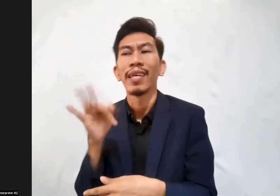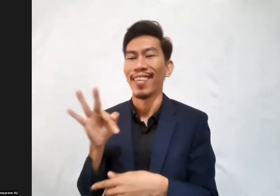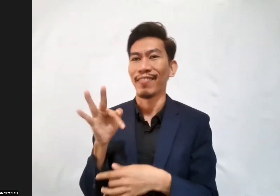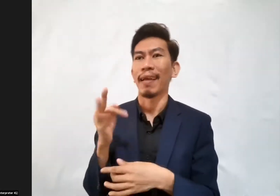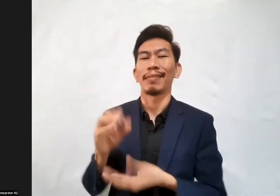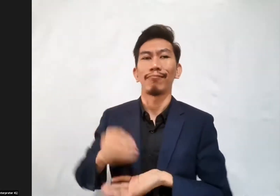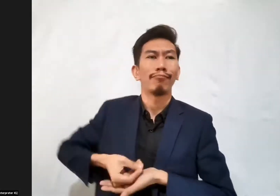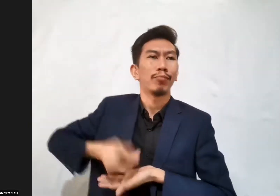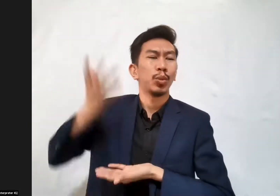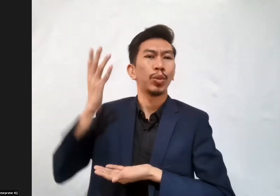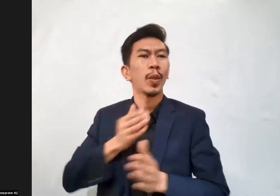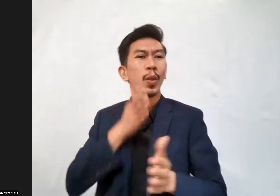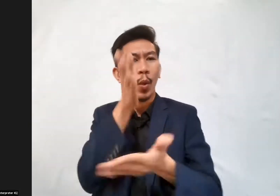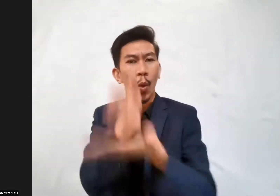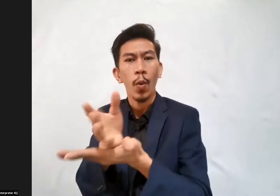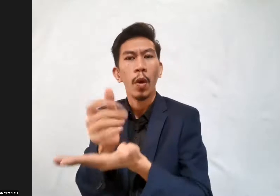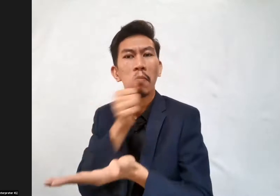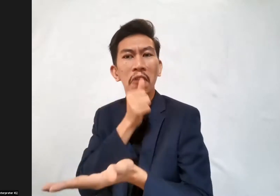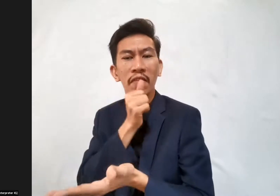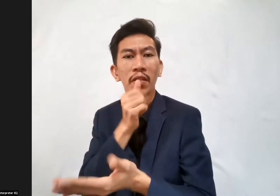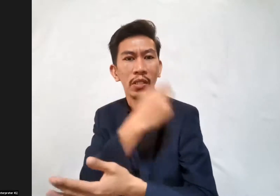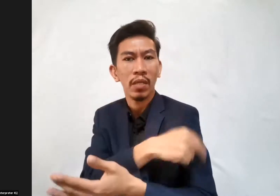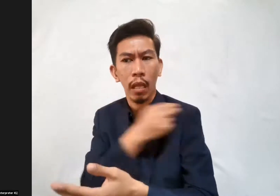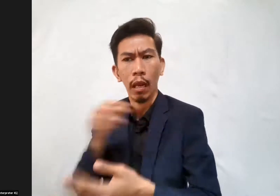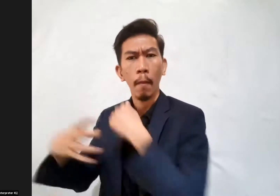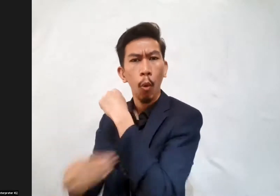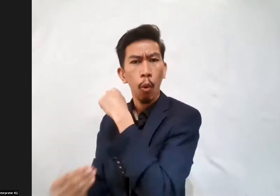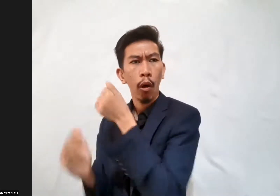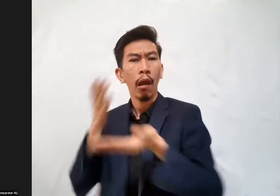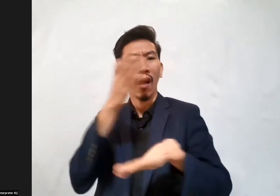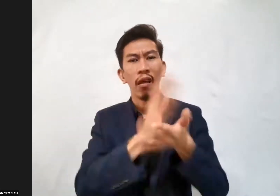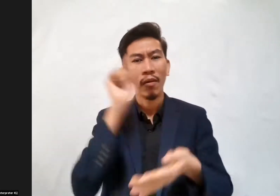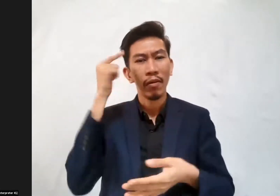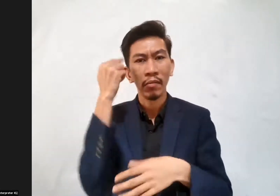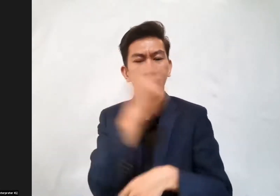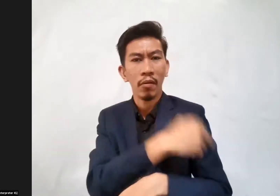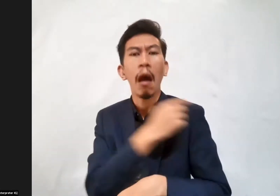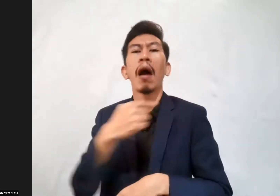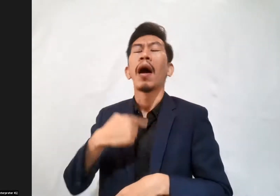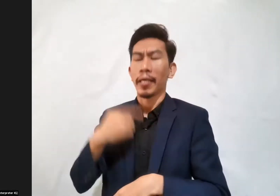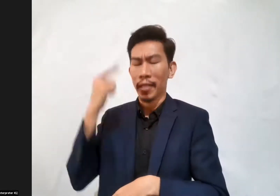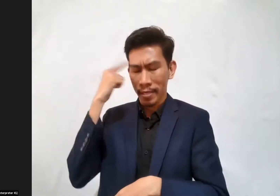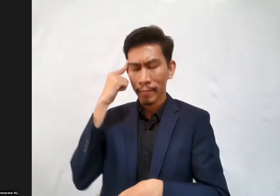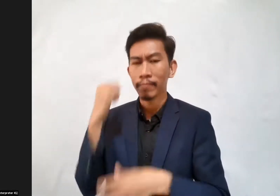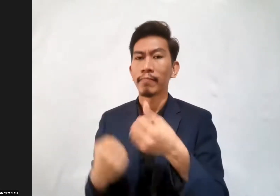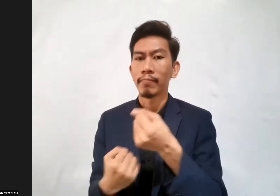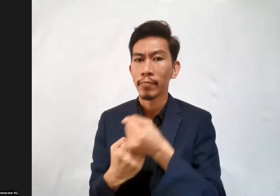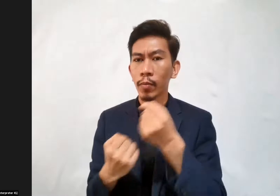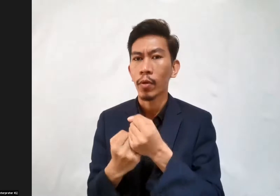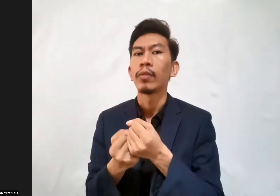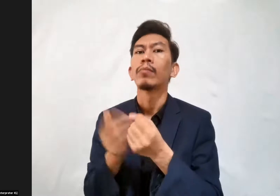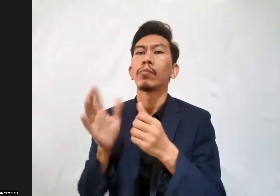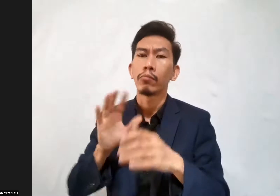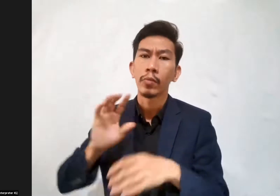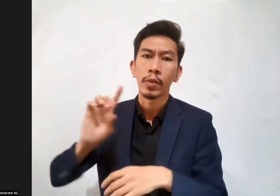private hospital. So my advocacy is for DOH, PhilHealth, and all stakeholders to keep